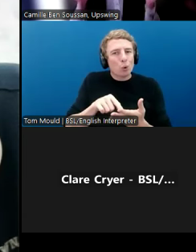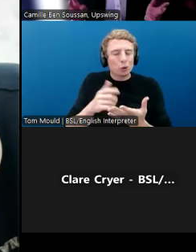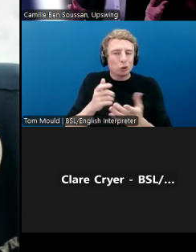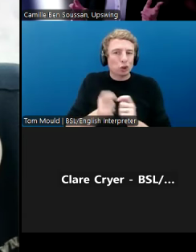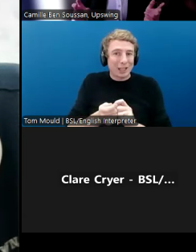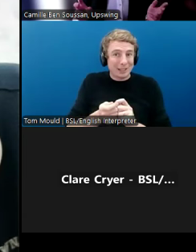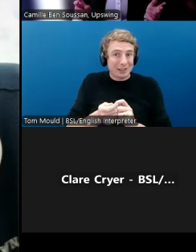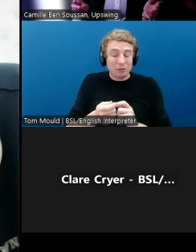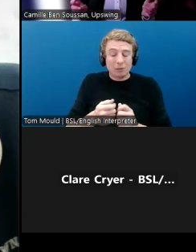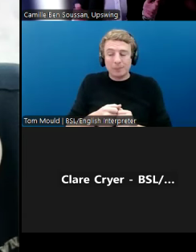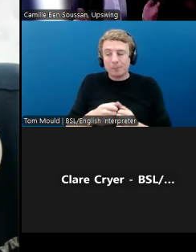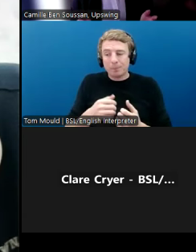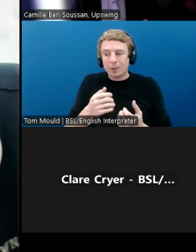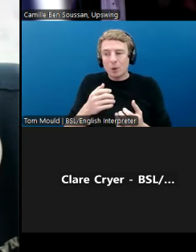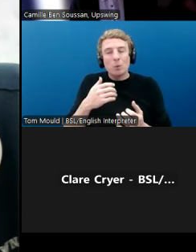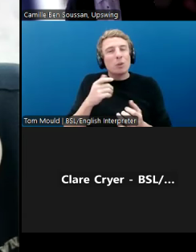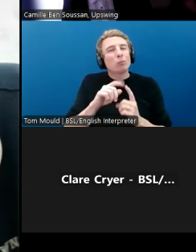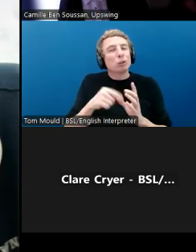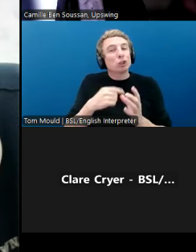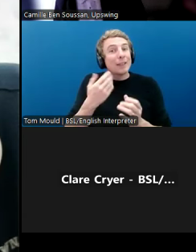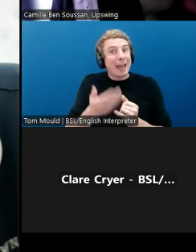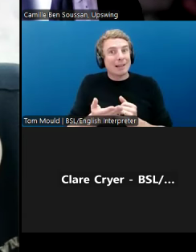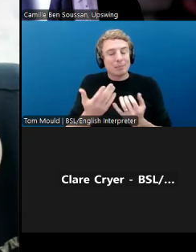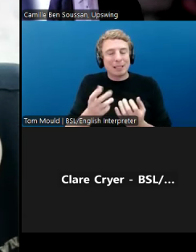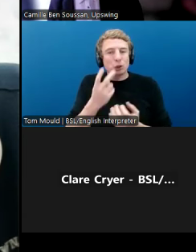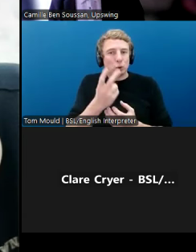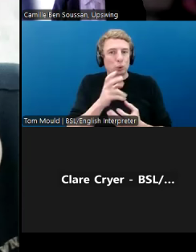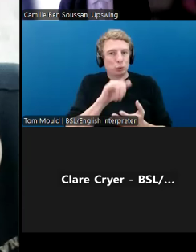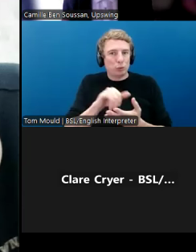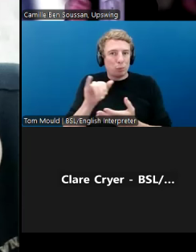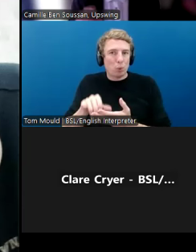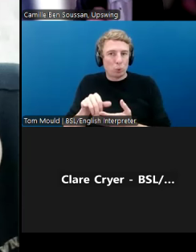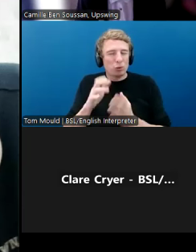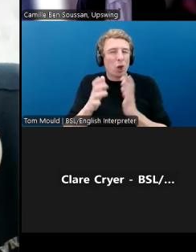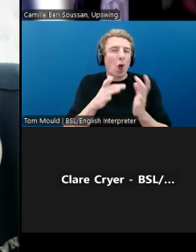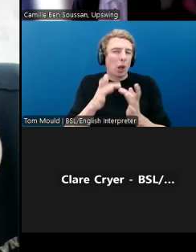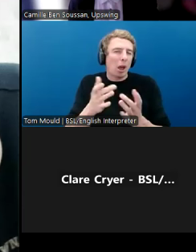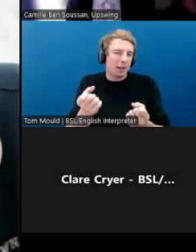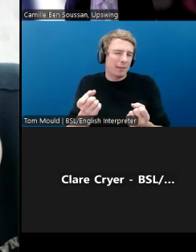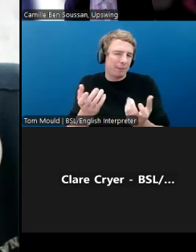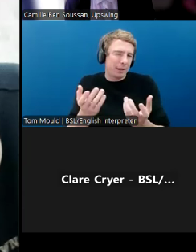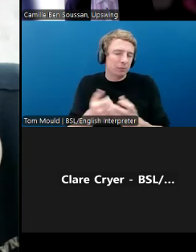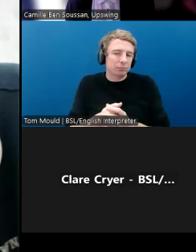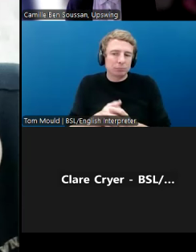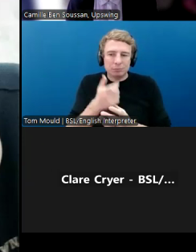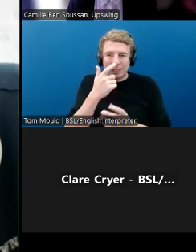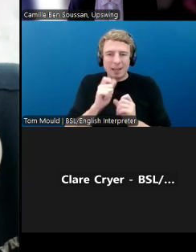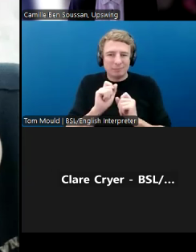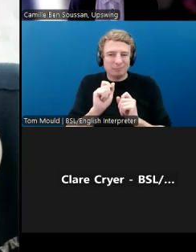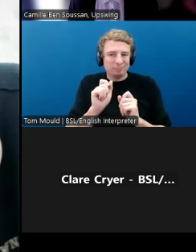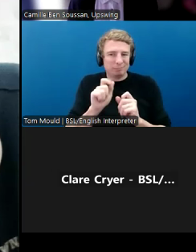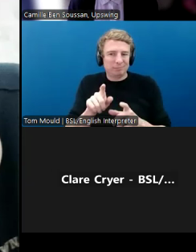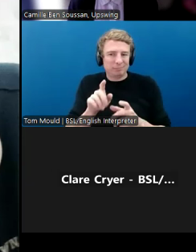reports at the end of this project. They're on our website, and I can put them put the links in the chat